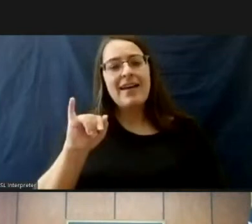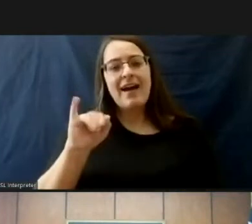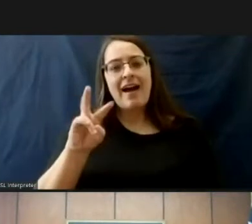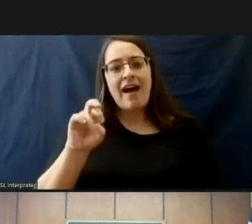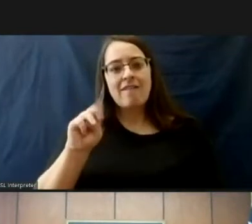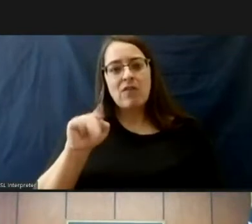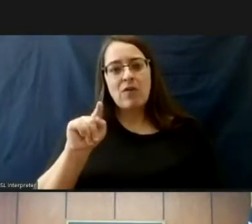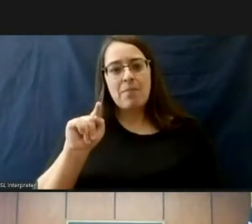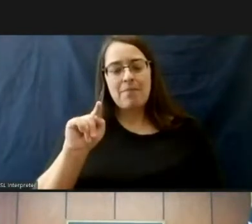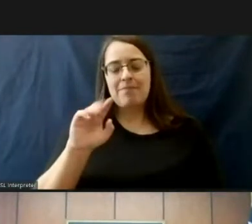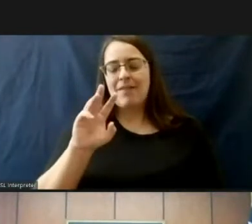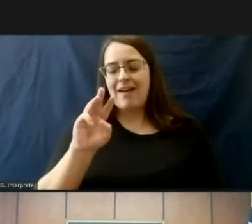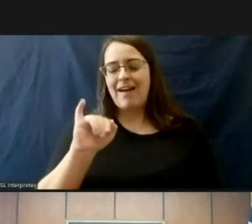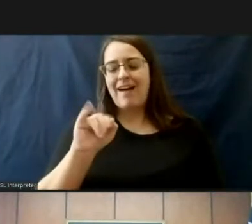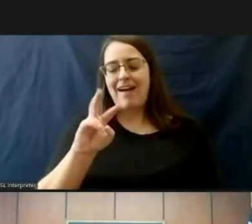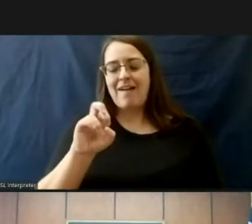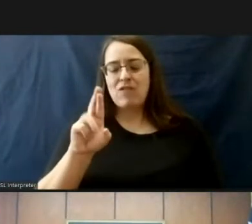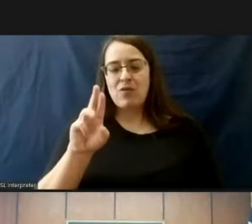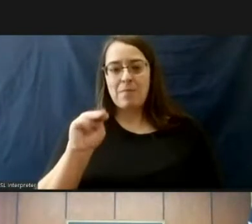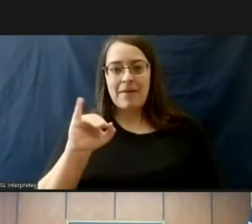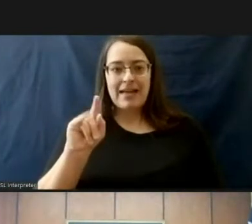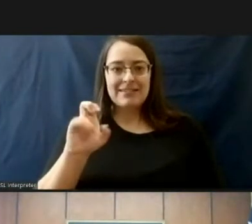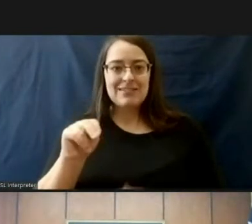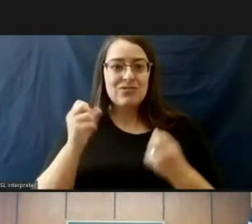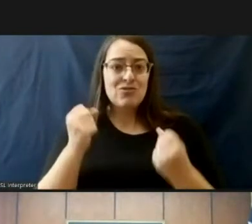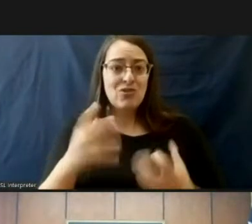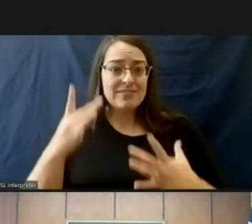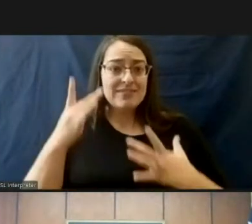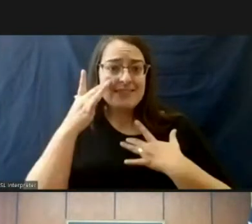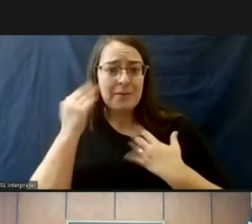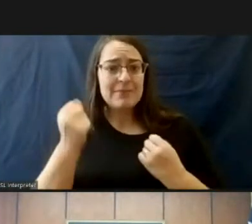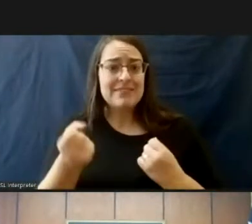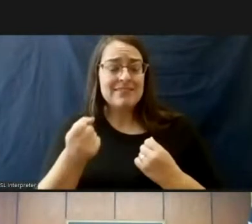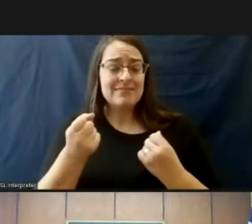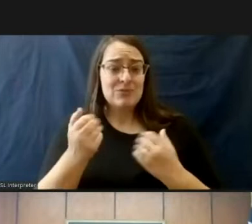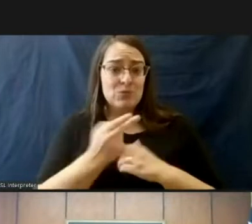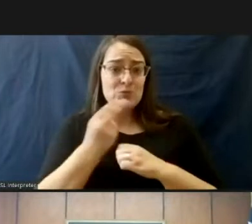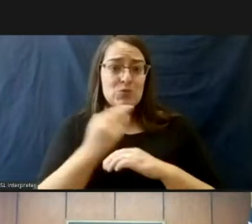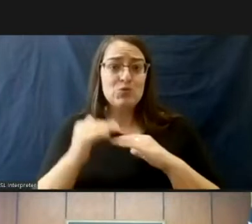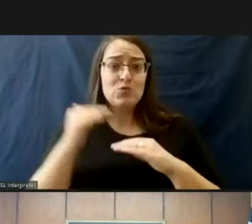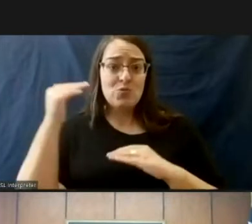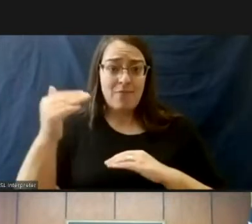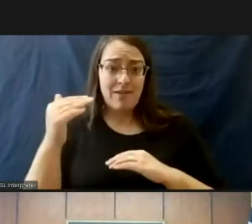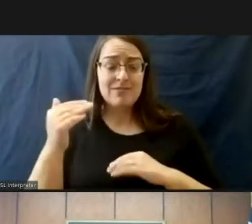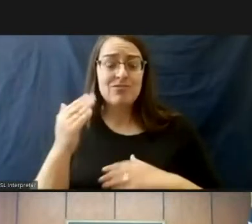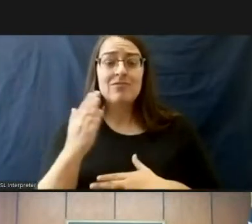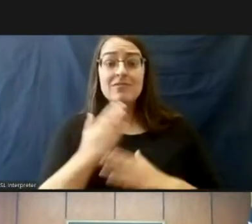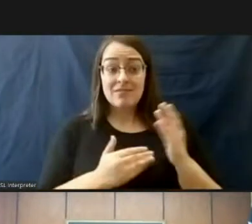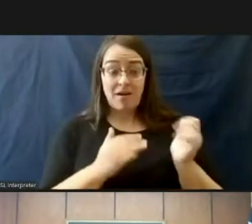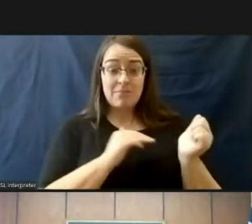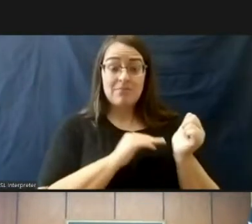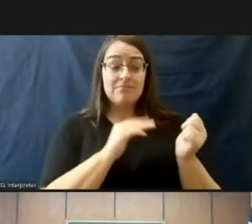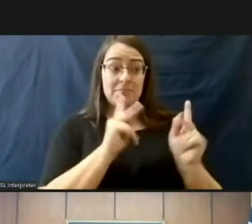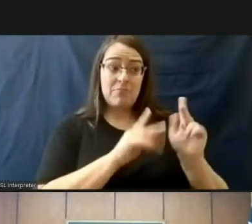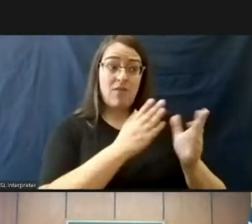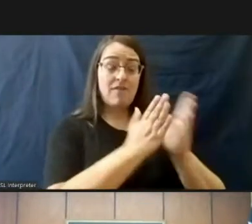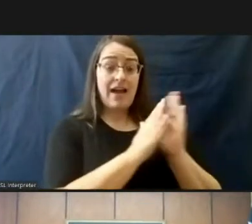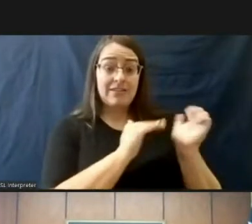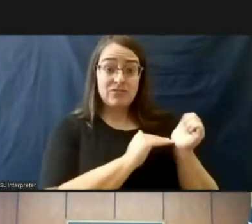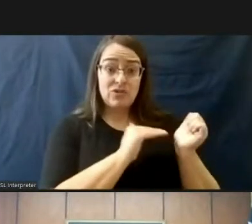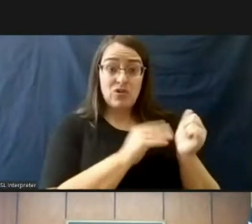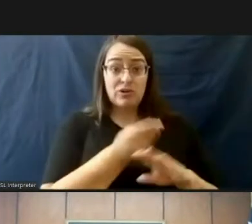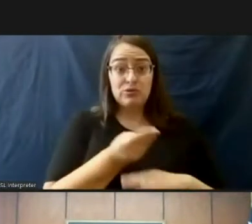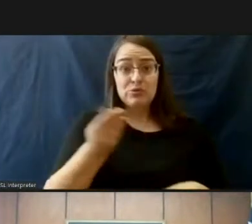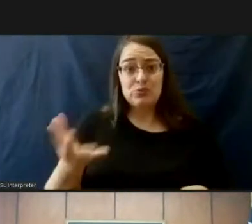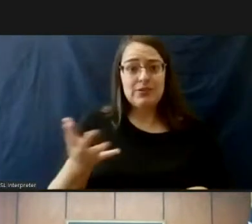that here. I do think some of our physicians have certainly been asked to prescribe ivermectin. They have not done